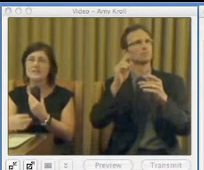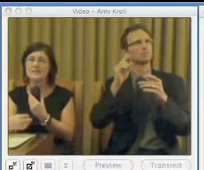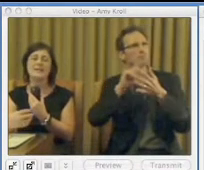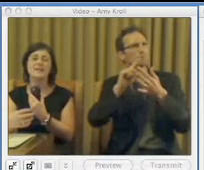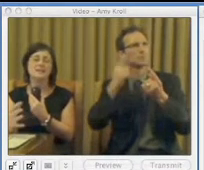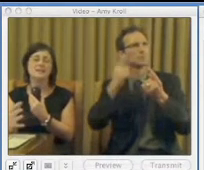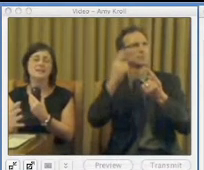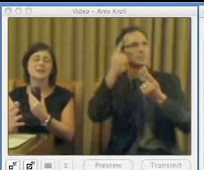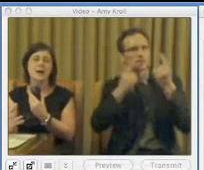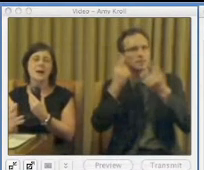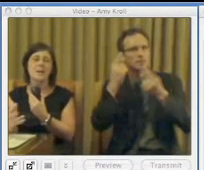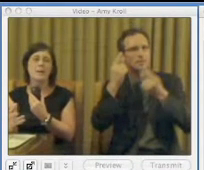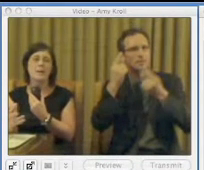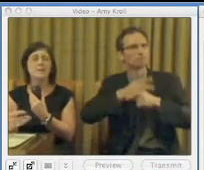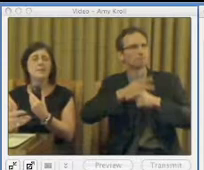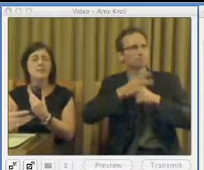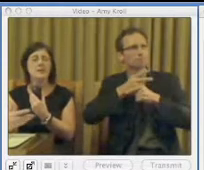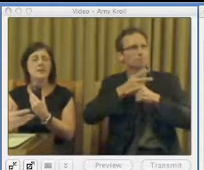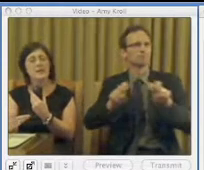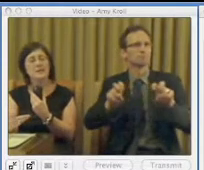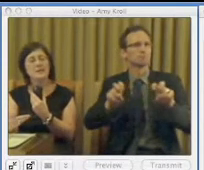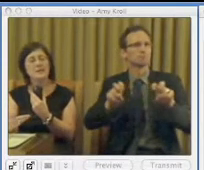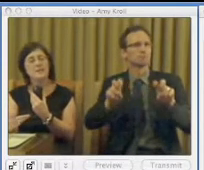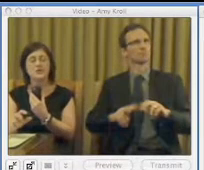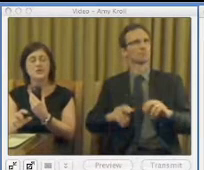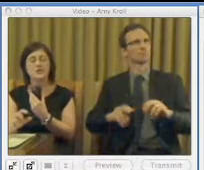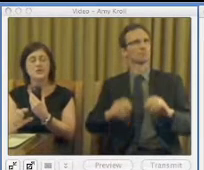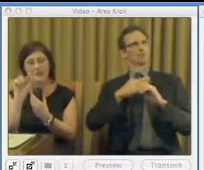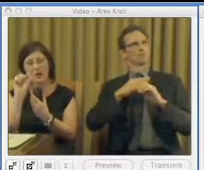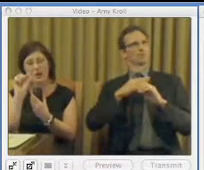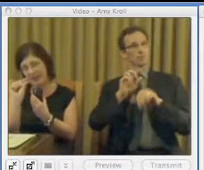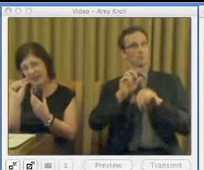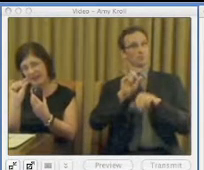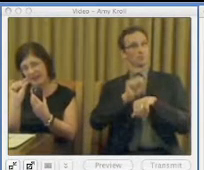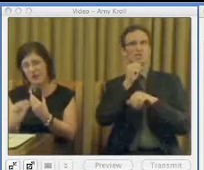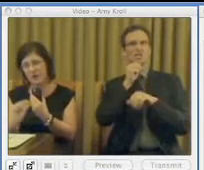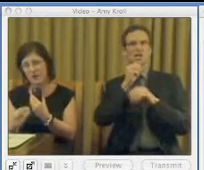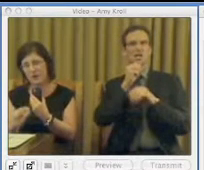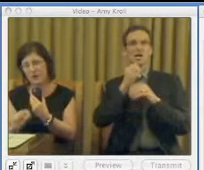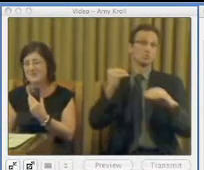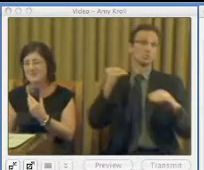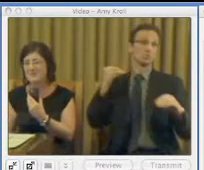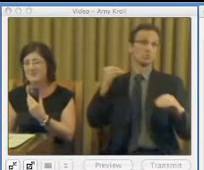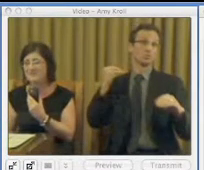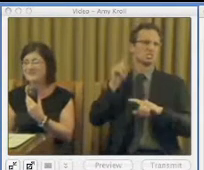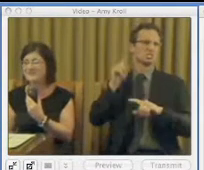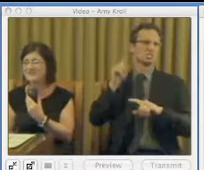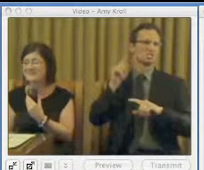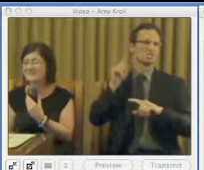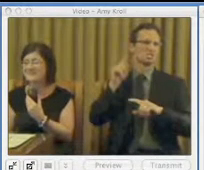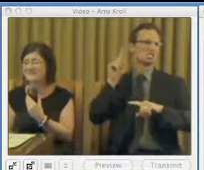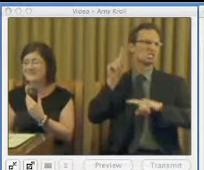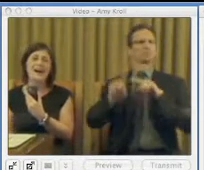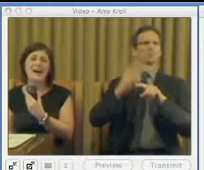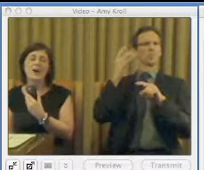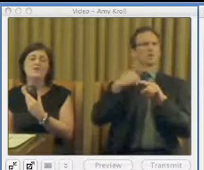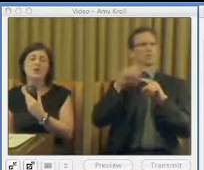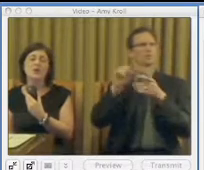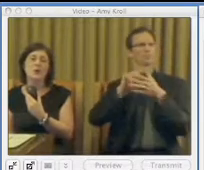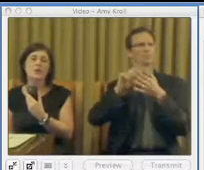in asking questions and trying to be maybe not too provoking, but slightly.